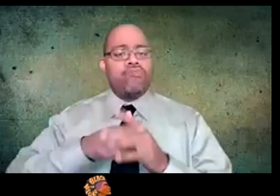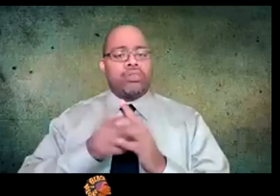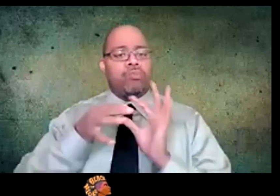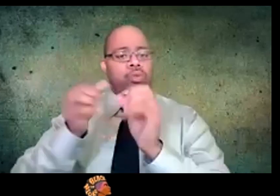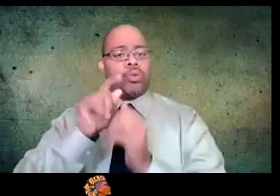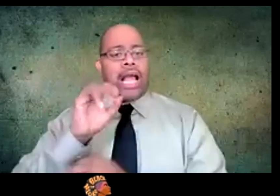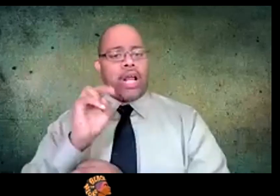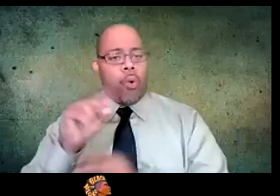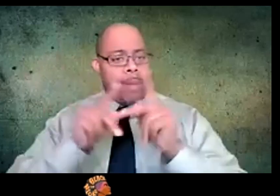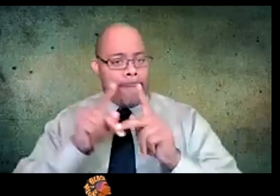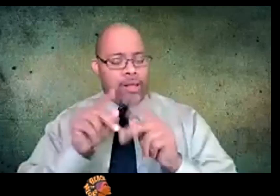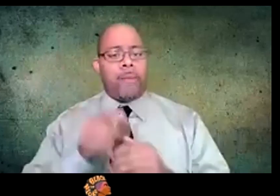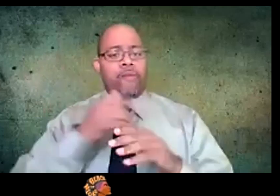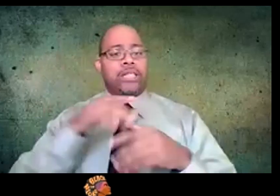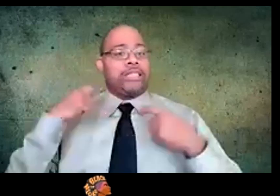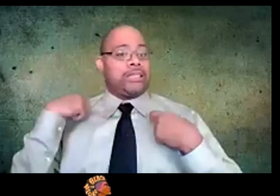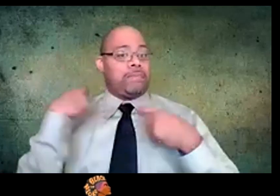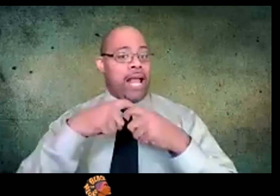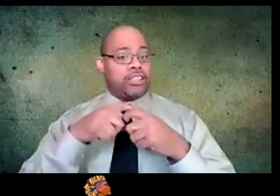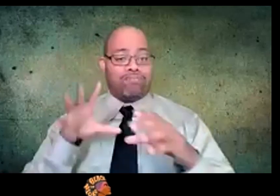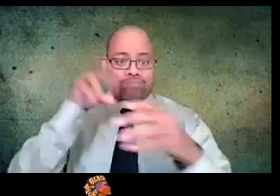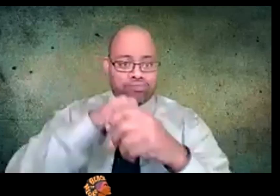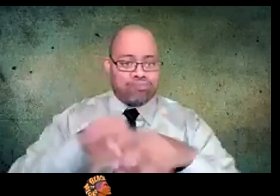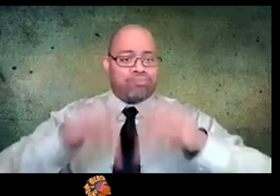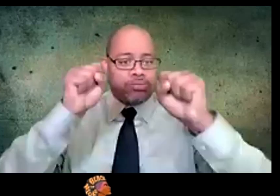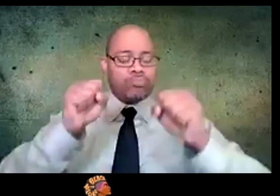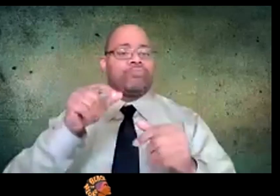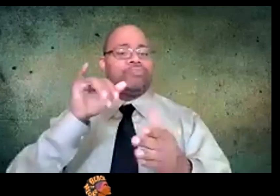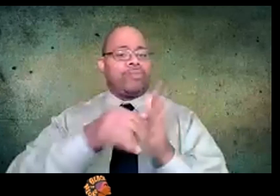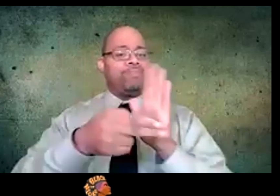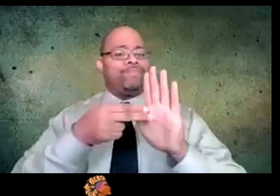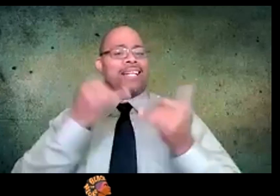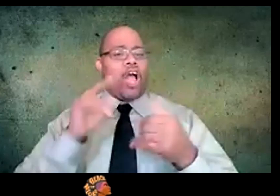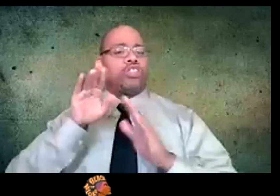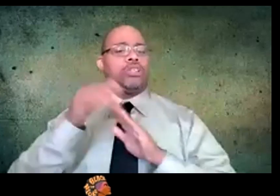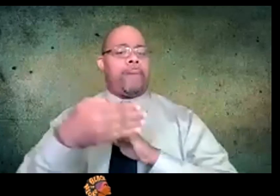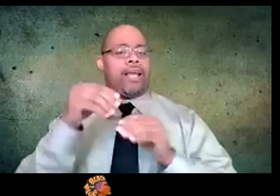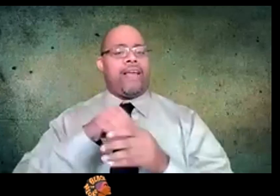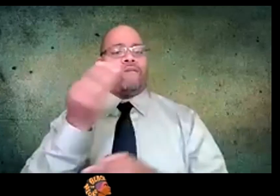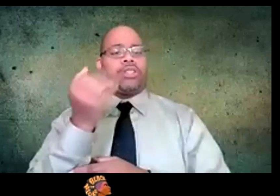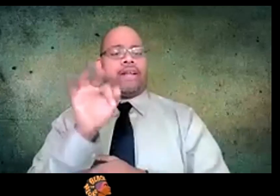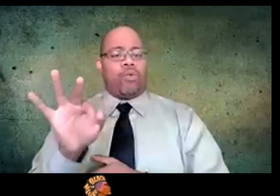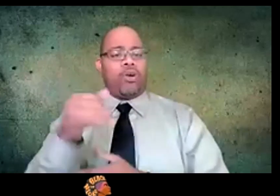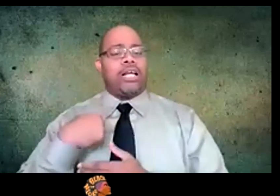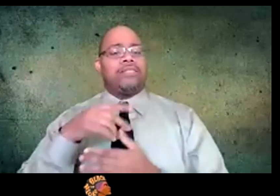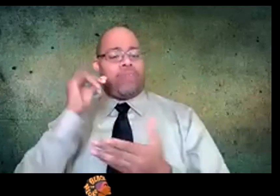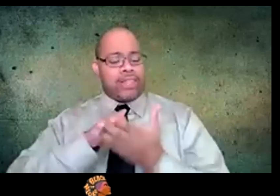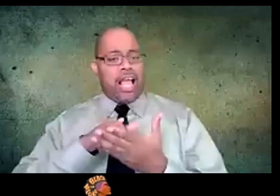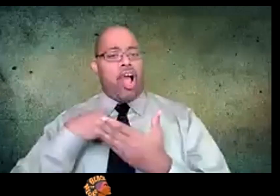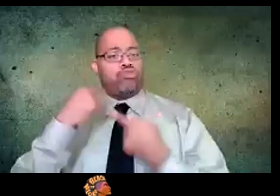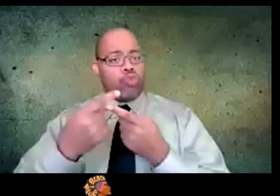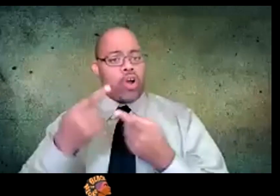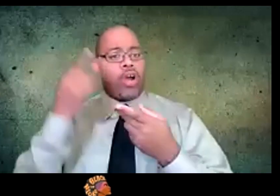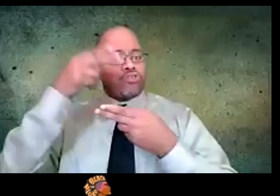Taino people before the Spanish invaded what is now known as Jamaica in 1494. So our struggles and our history, they are intertwined, and we must